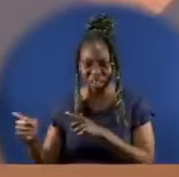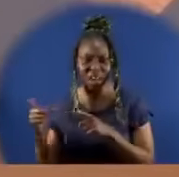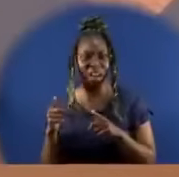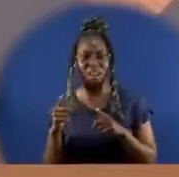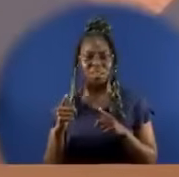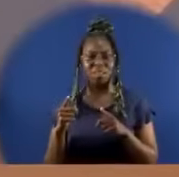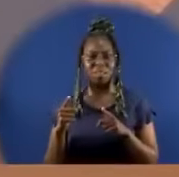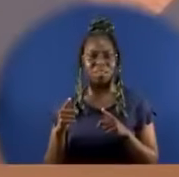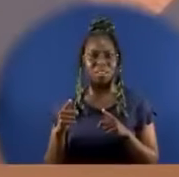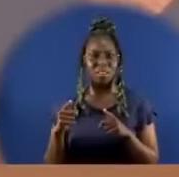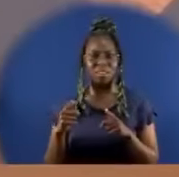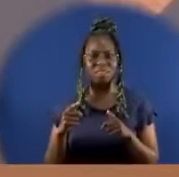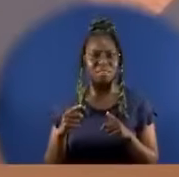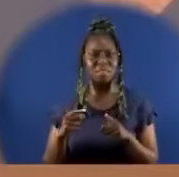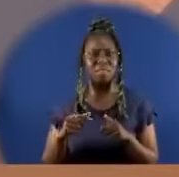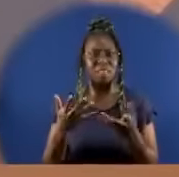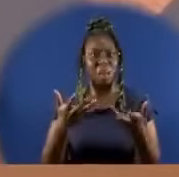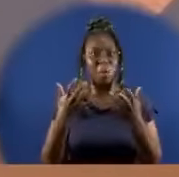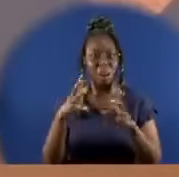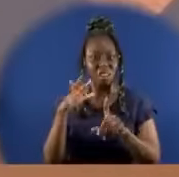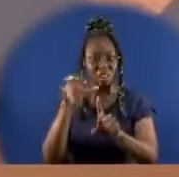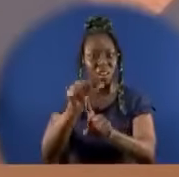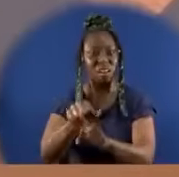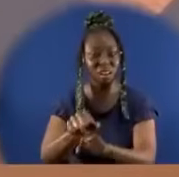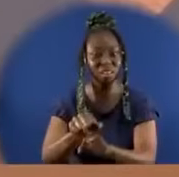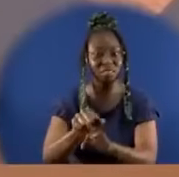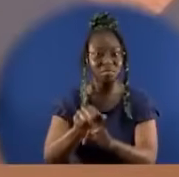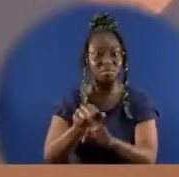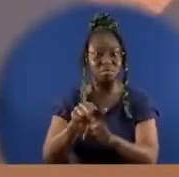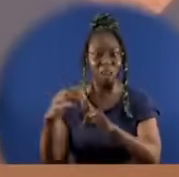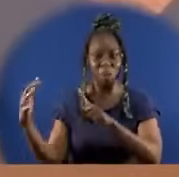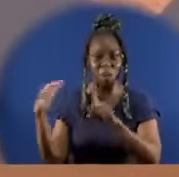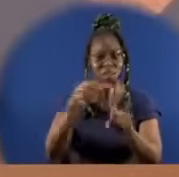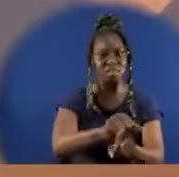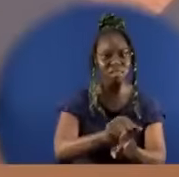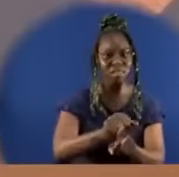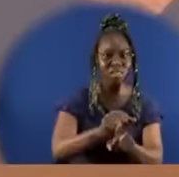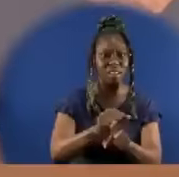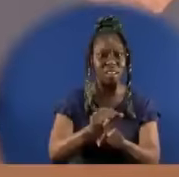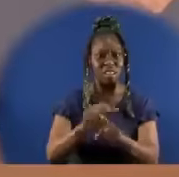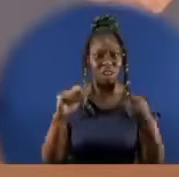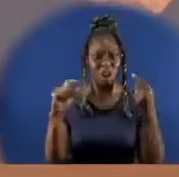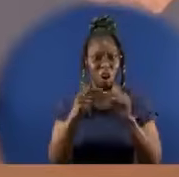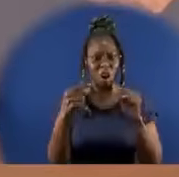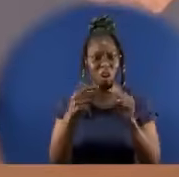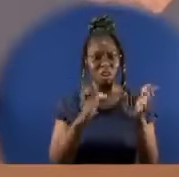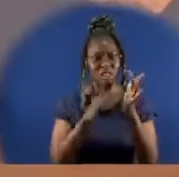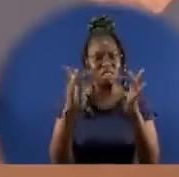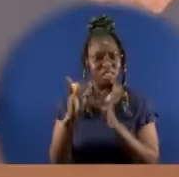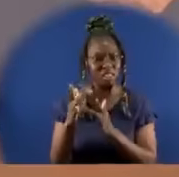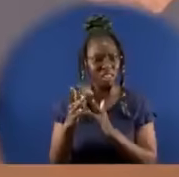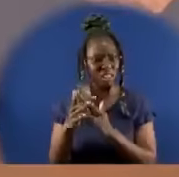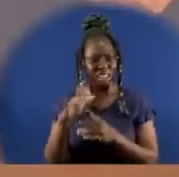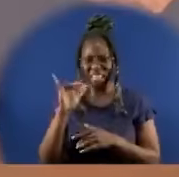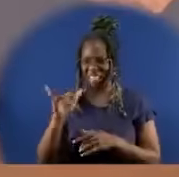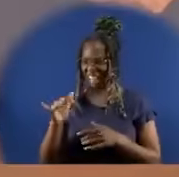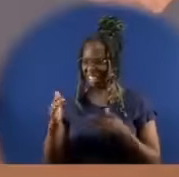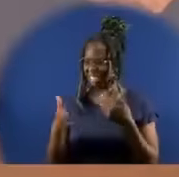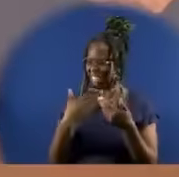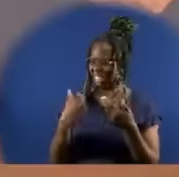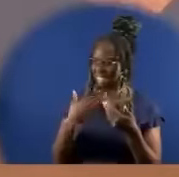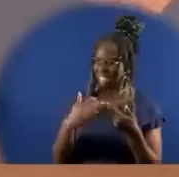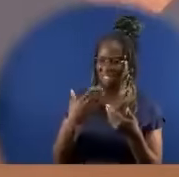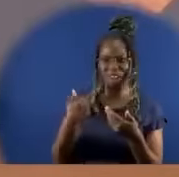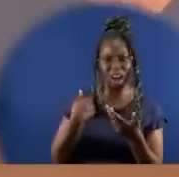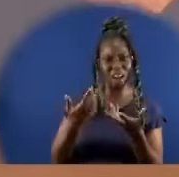blasphemy, they want to now attack him and do him harm. And Jesus says, what's easier for me to say, be thou healed, rise, take up your mat